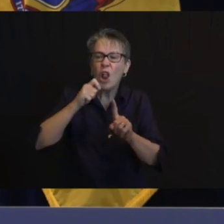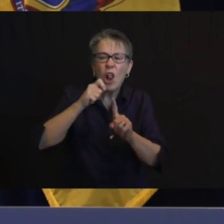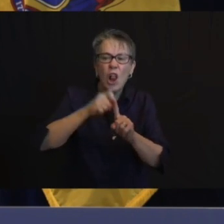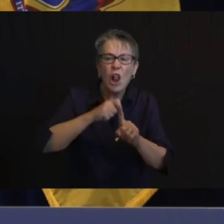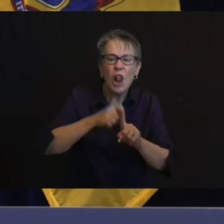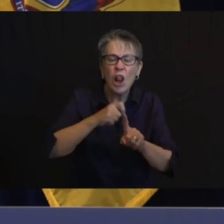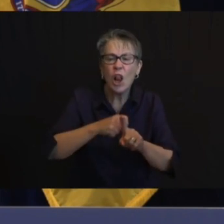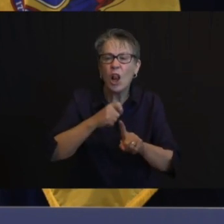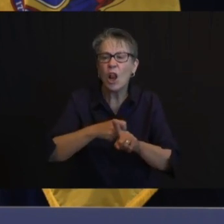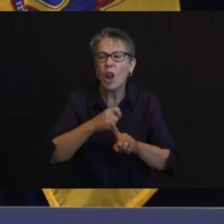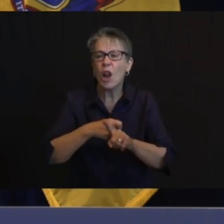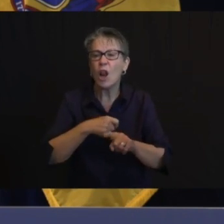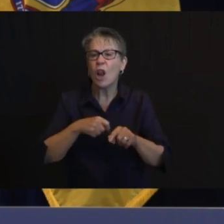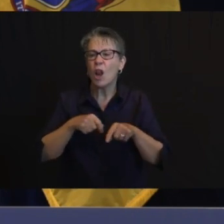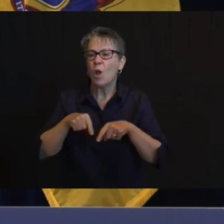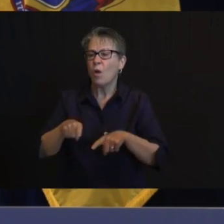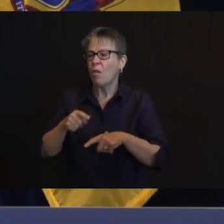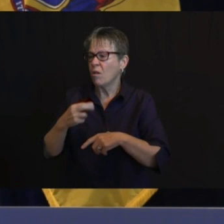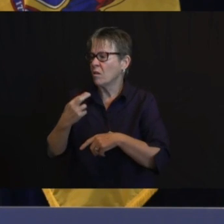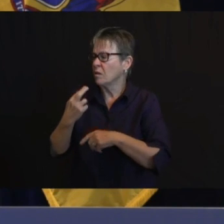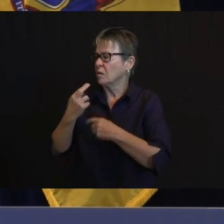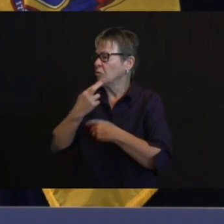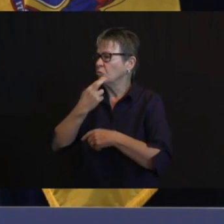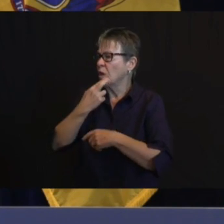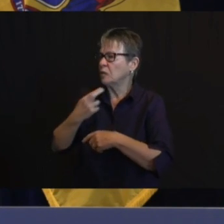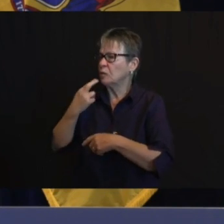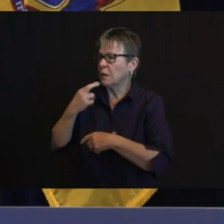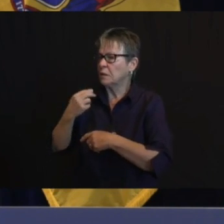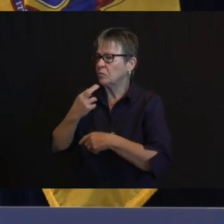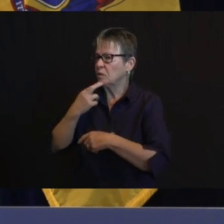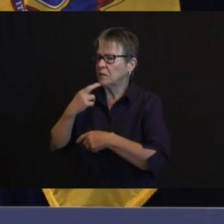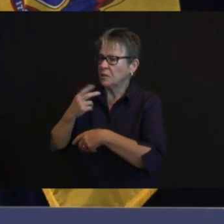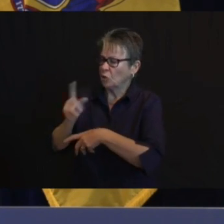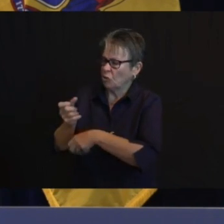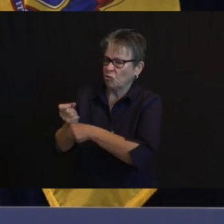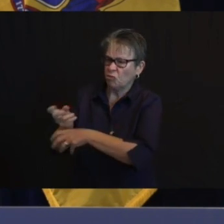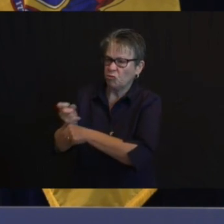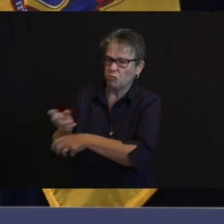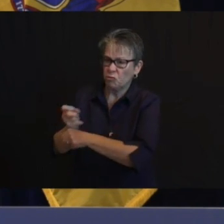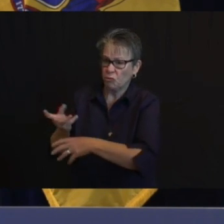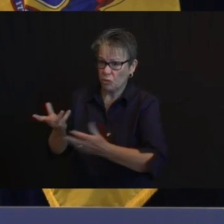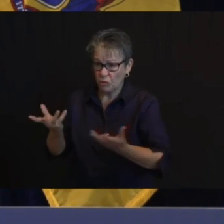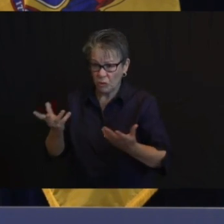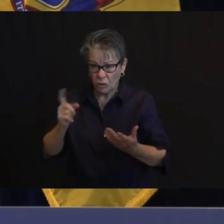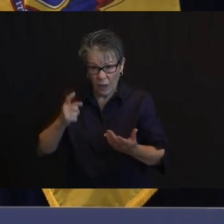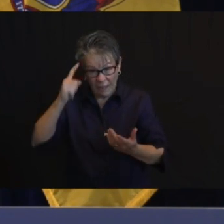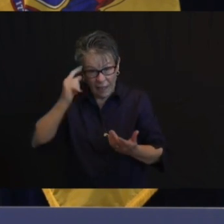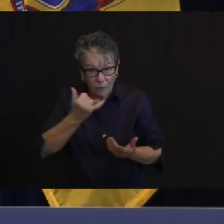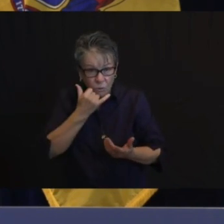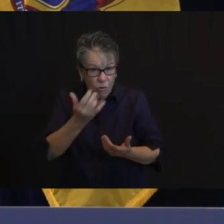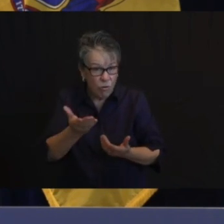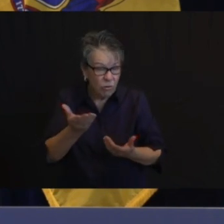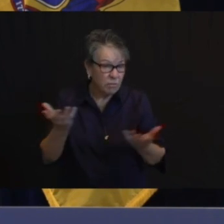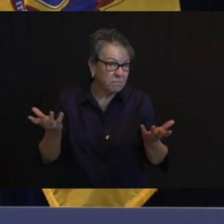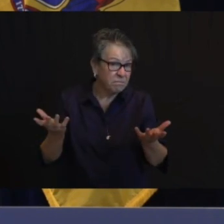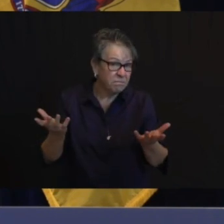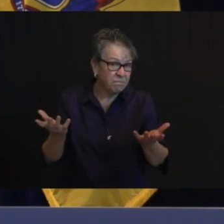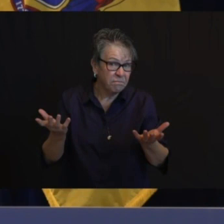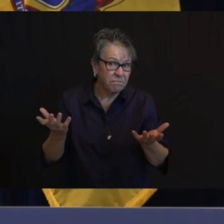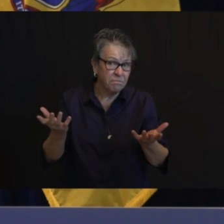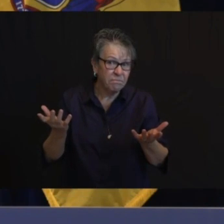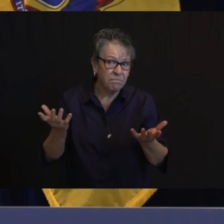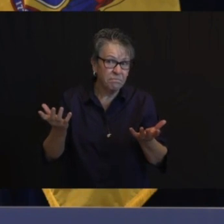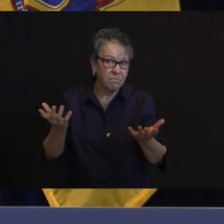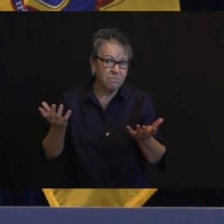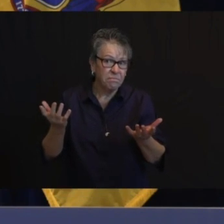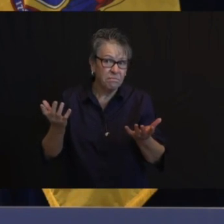on others to press against Republican politicians while out at dinner to show resistance? Okay. I hadn't seen